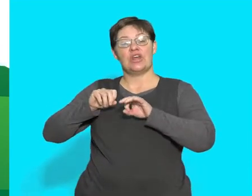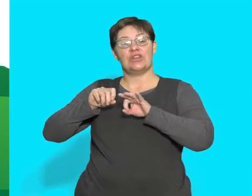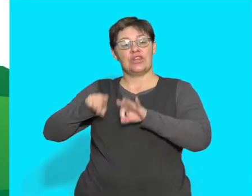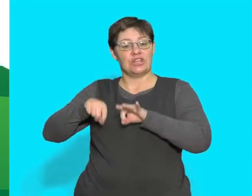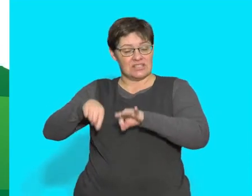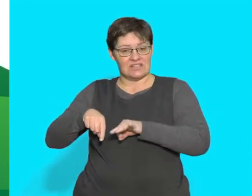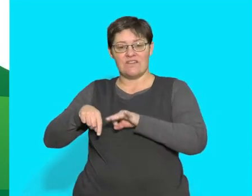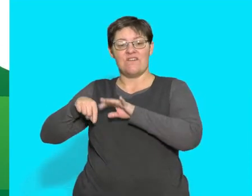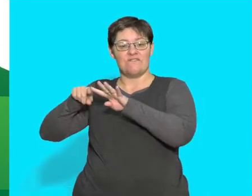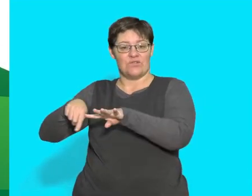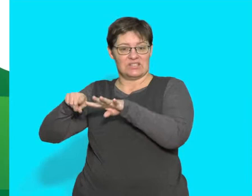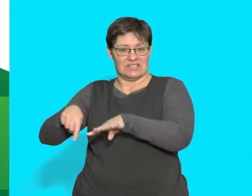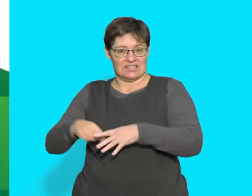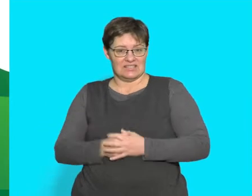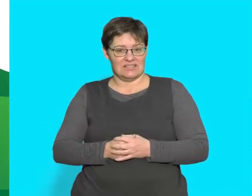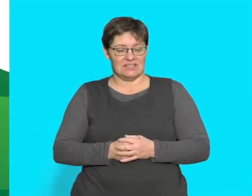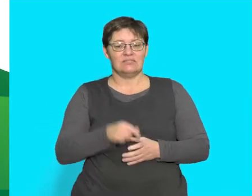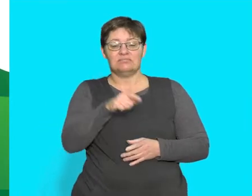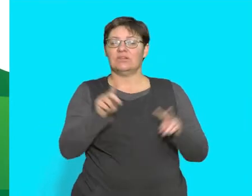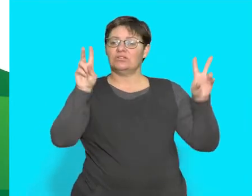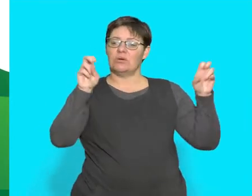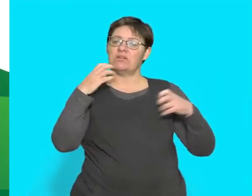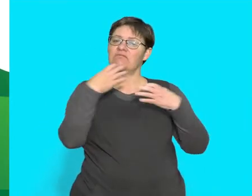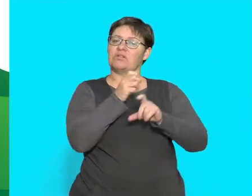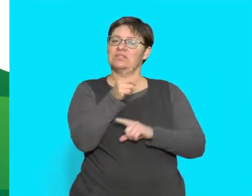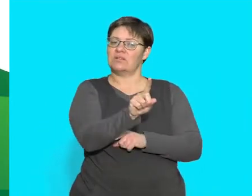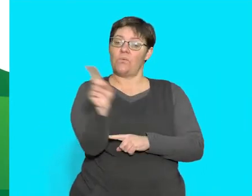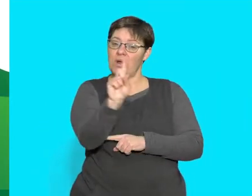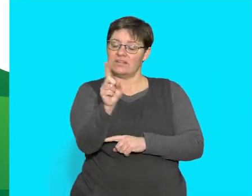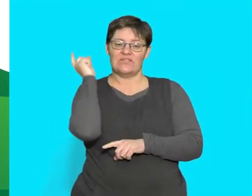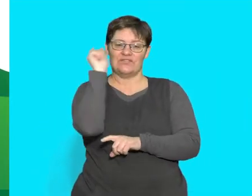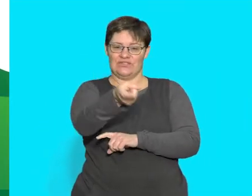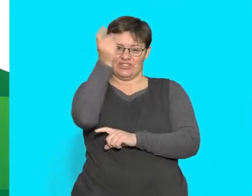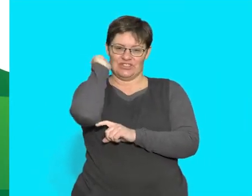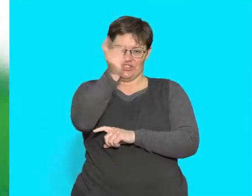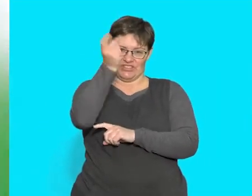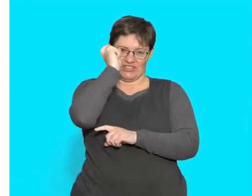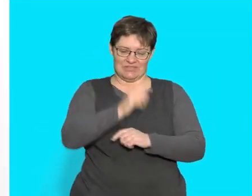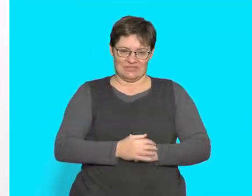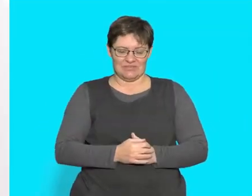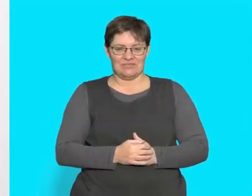and 14. In this lesson, the topic of focus is fishing.